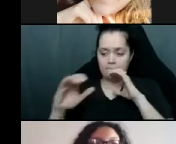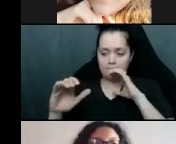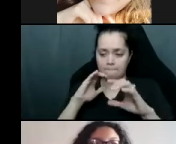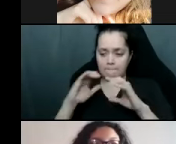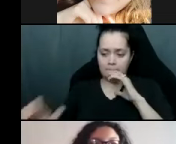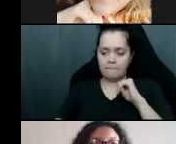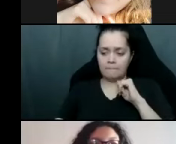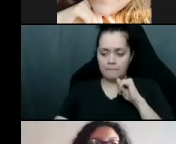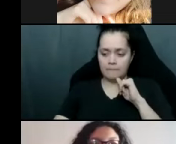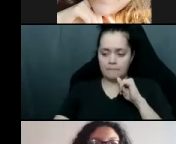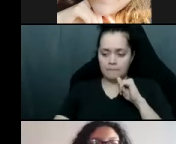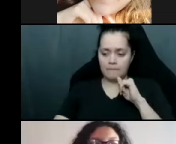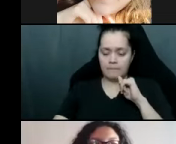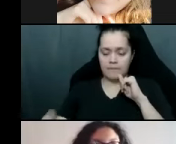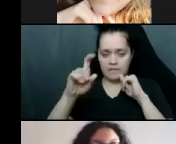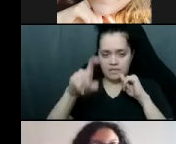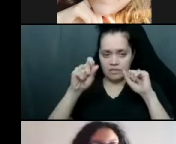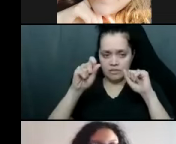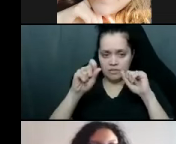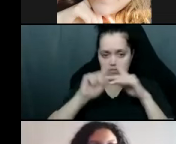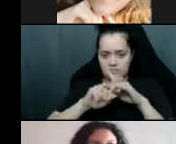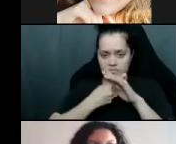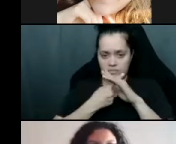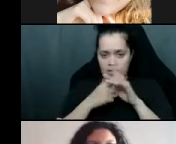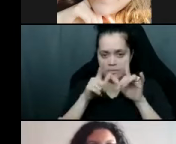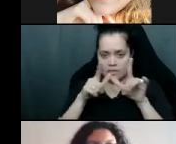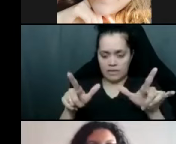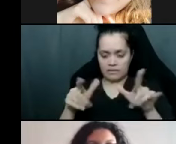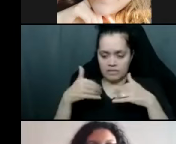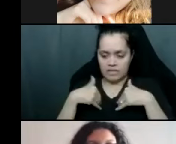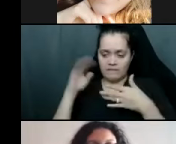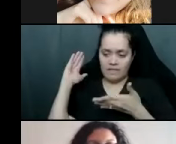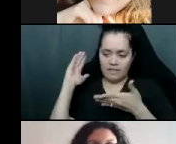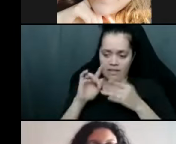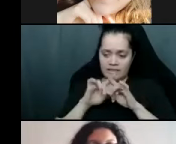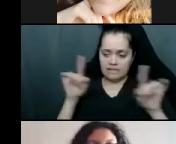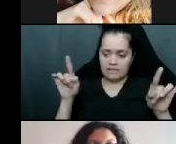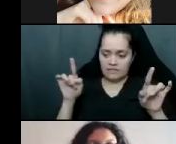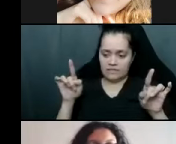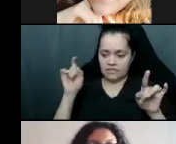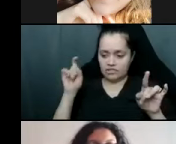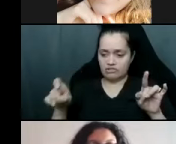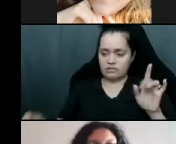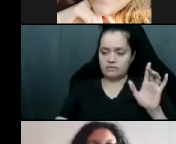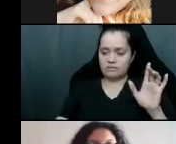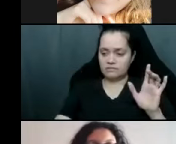communications should prompt languages to have fewer differences.